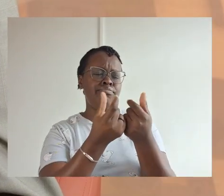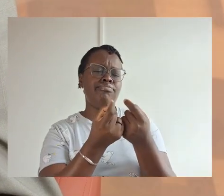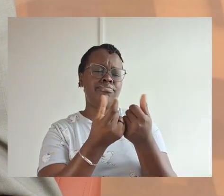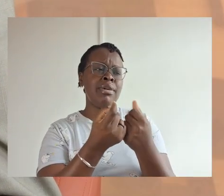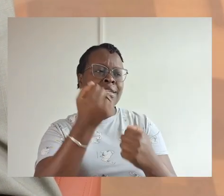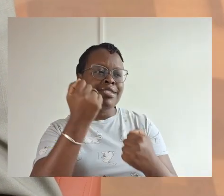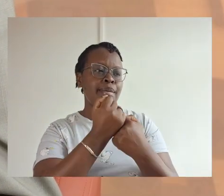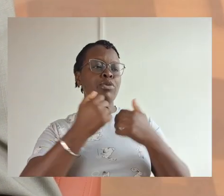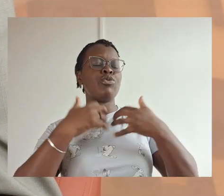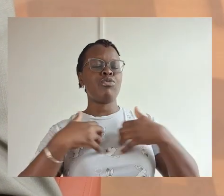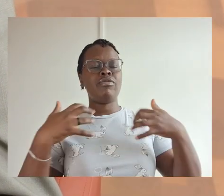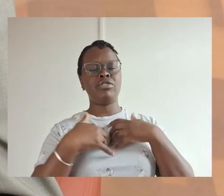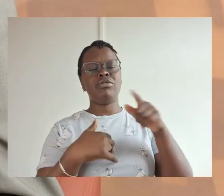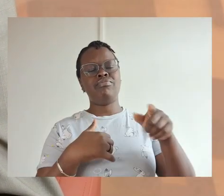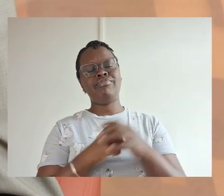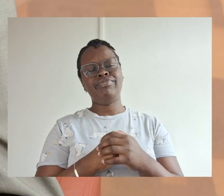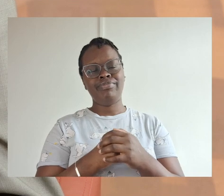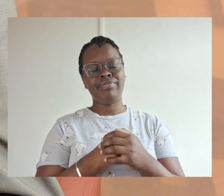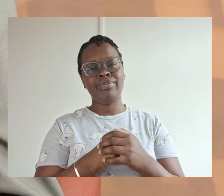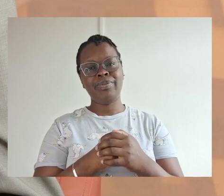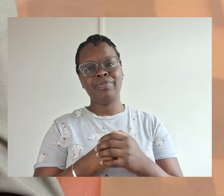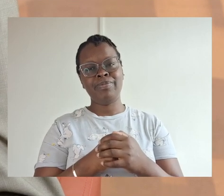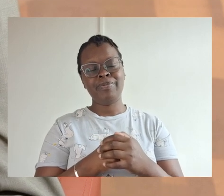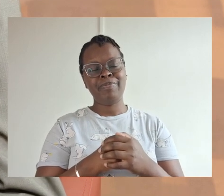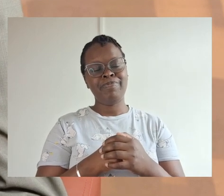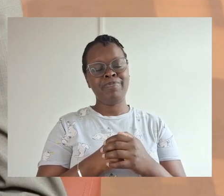both refugees and the host community.